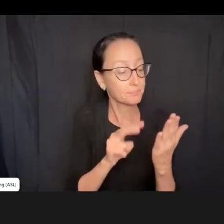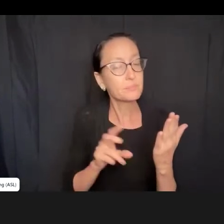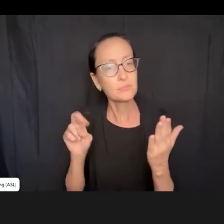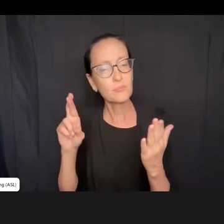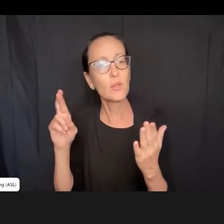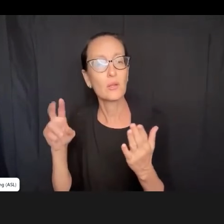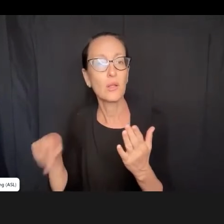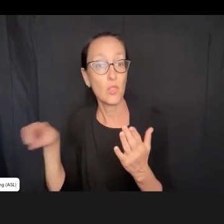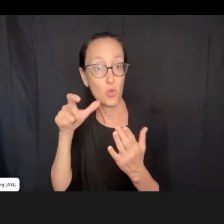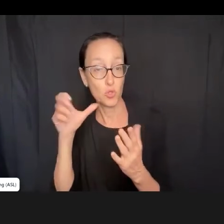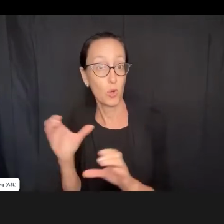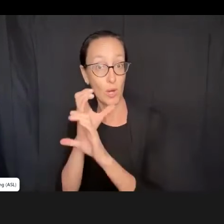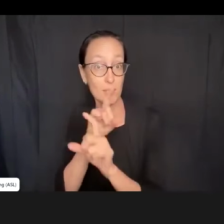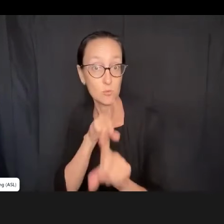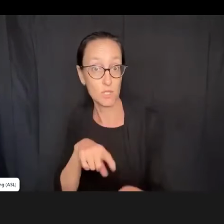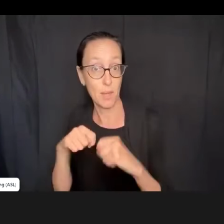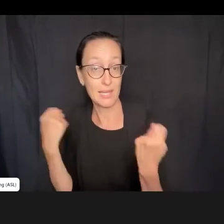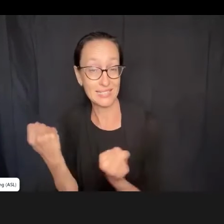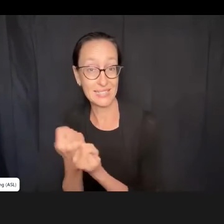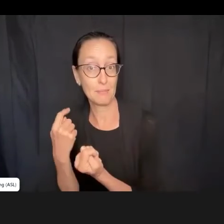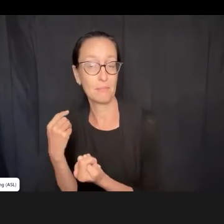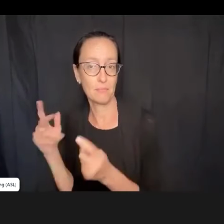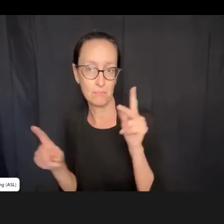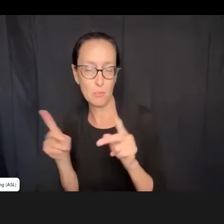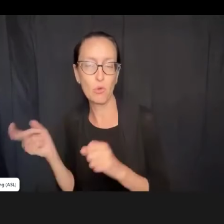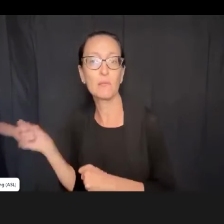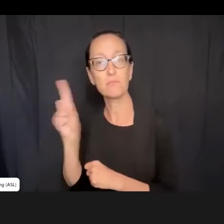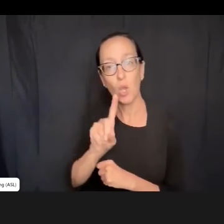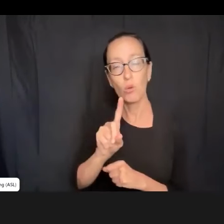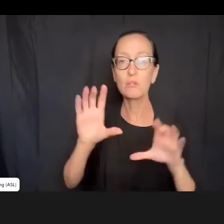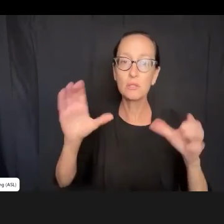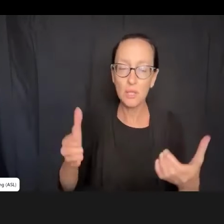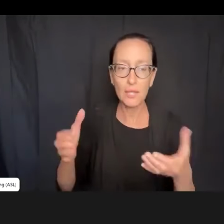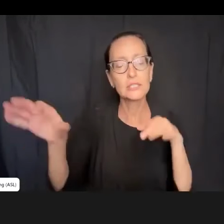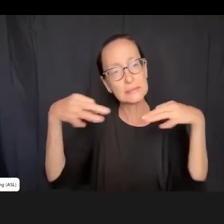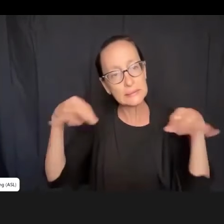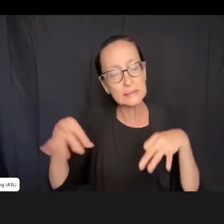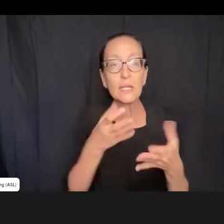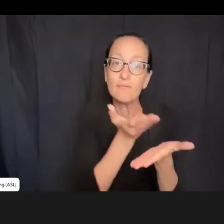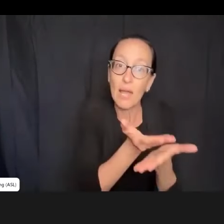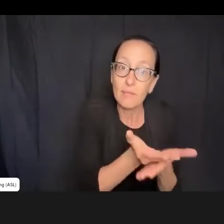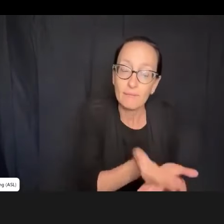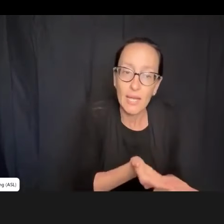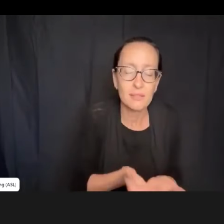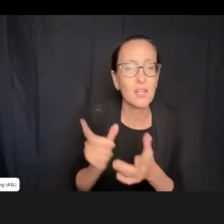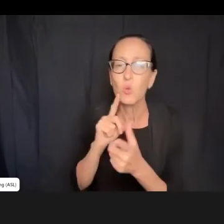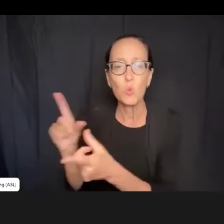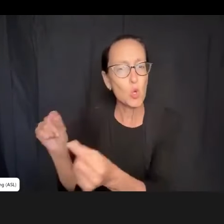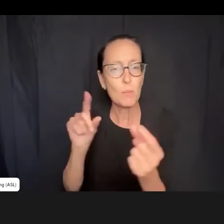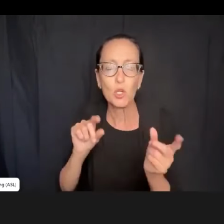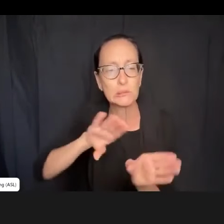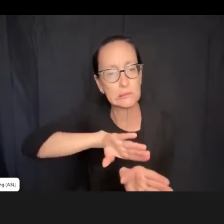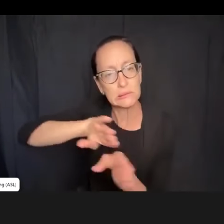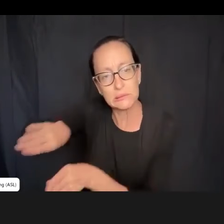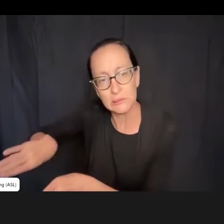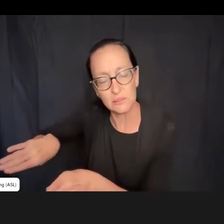into classrooms, share the facts, dispel the rumors, look at how students are responding, part of that triage,